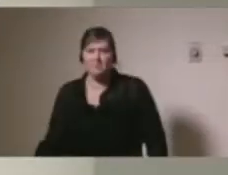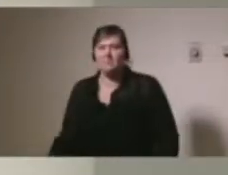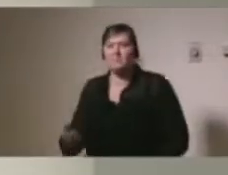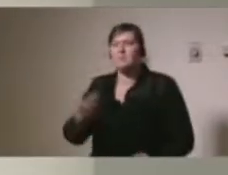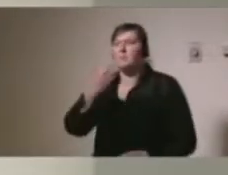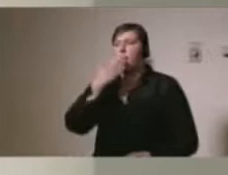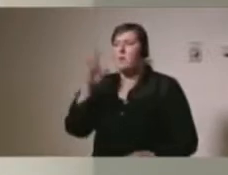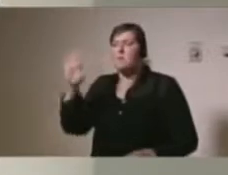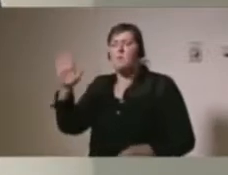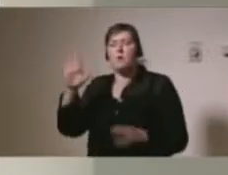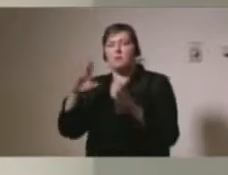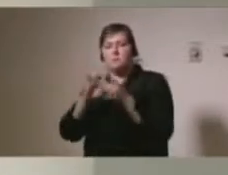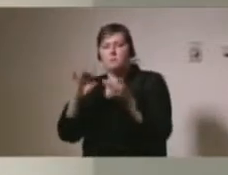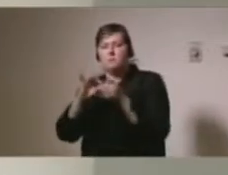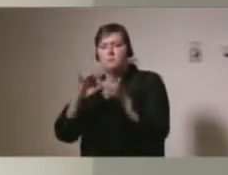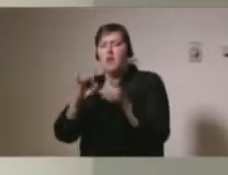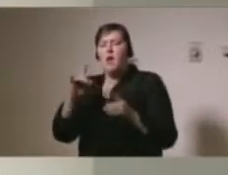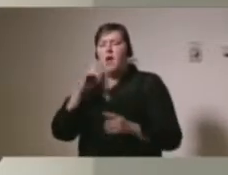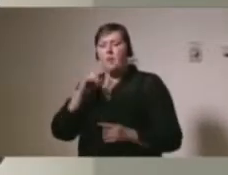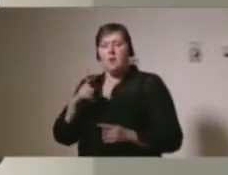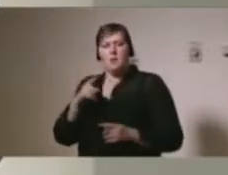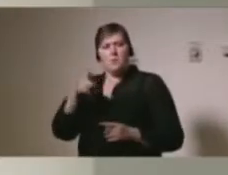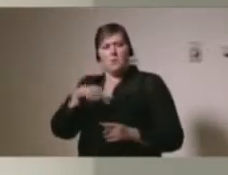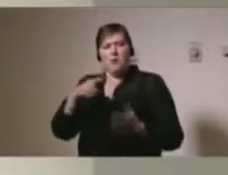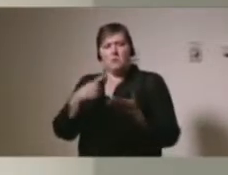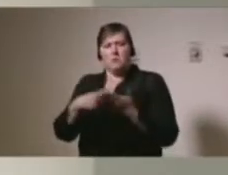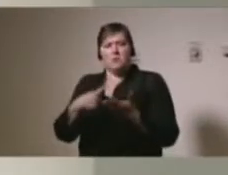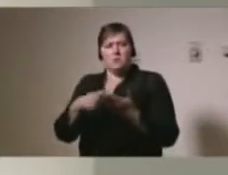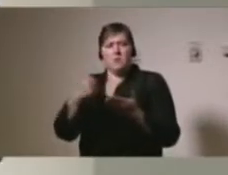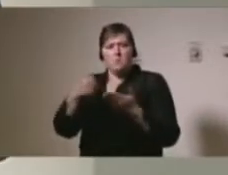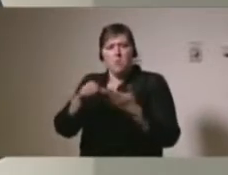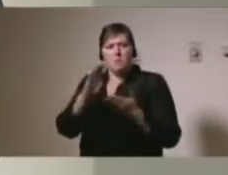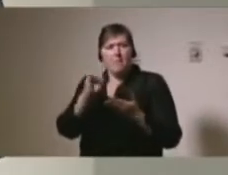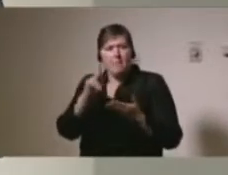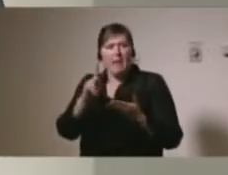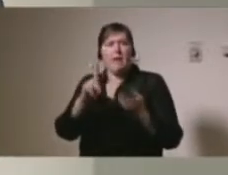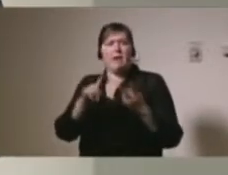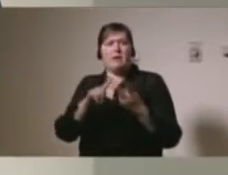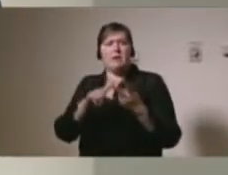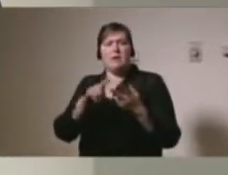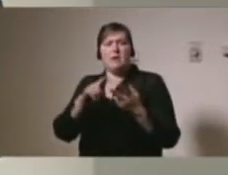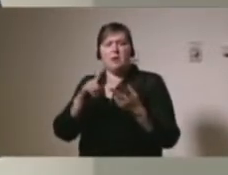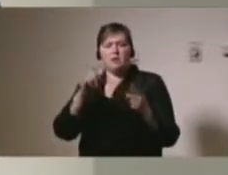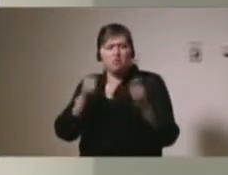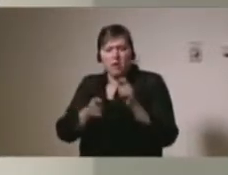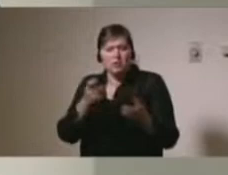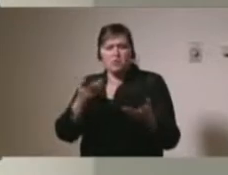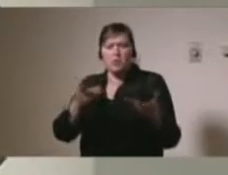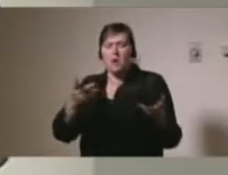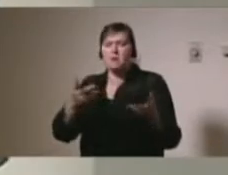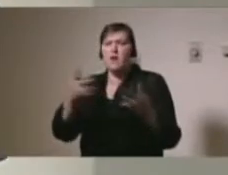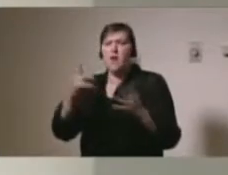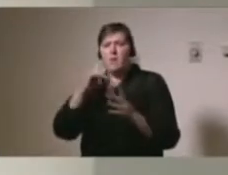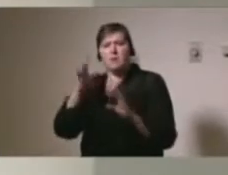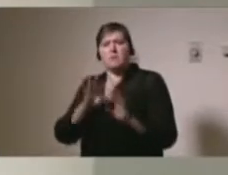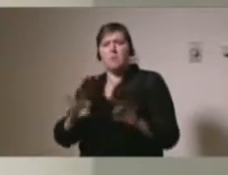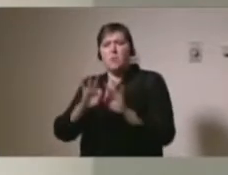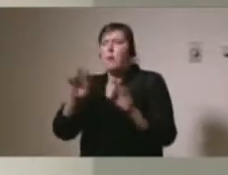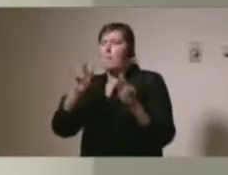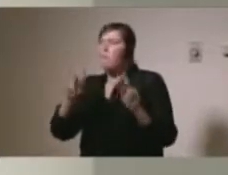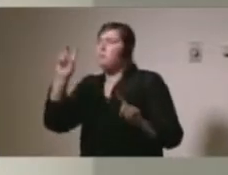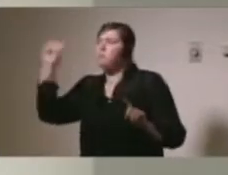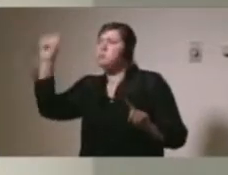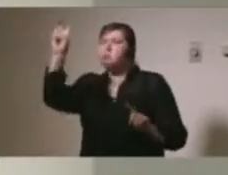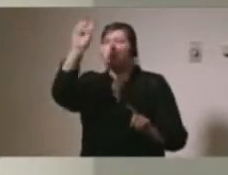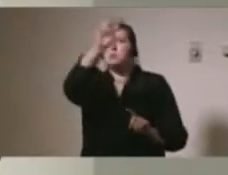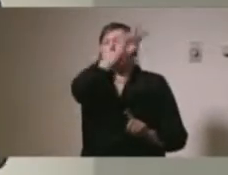that people go there and have the experience and check exactly what is really happening around banking and postal service